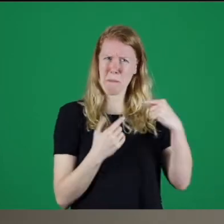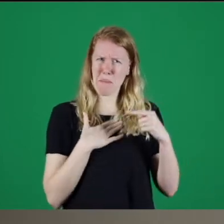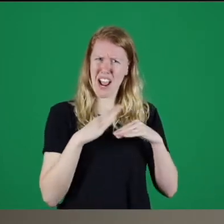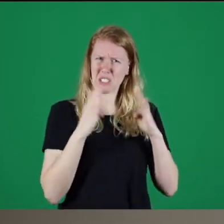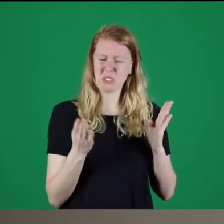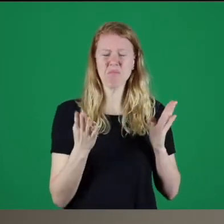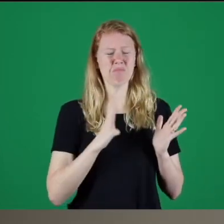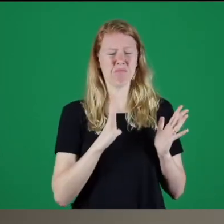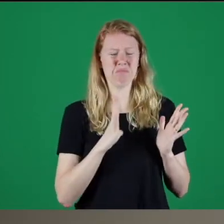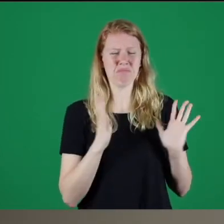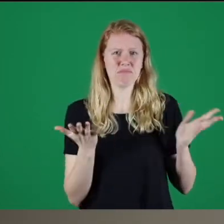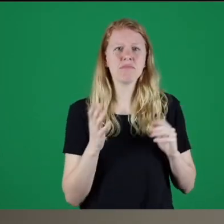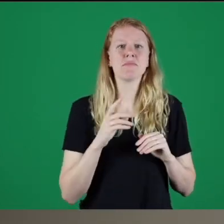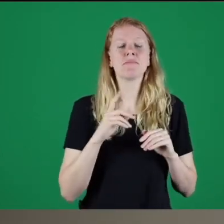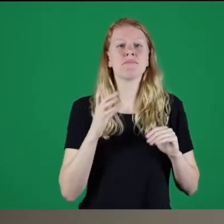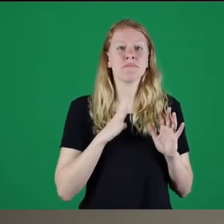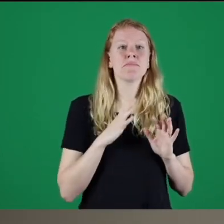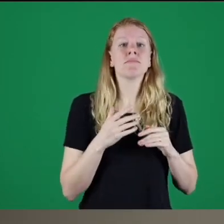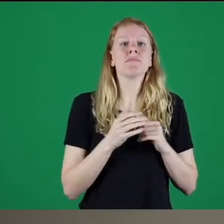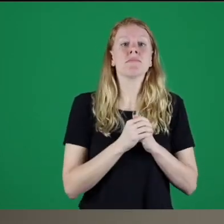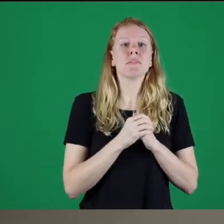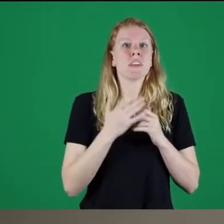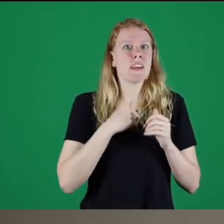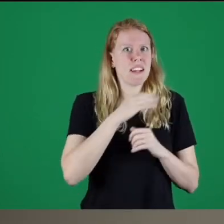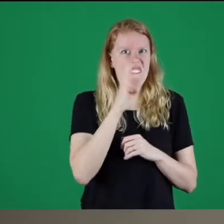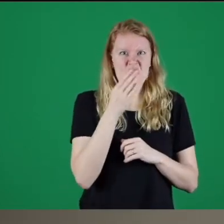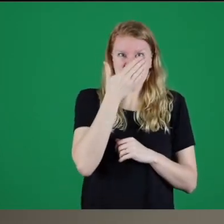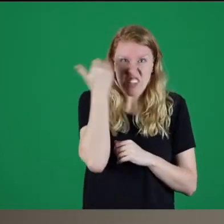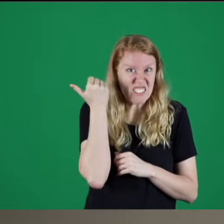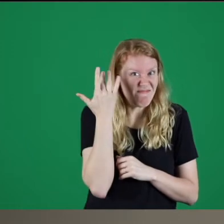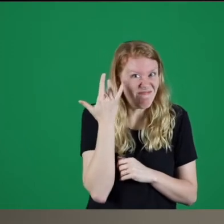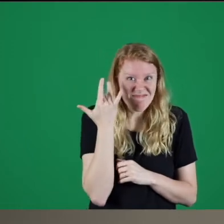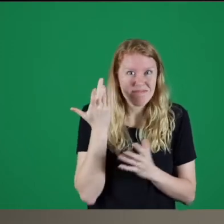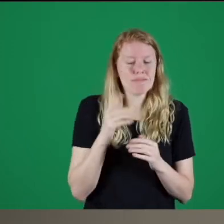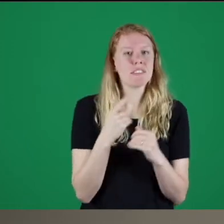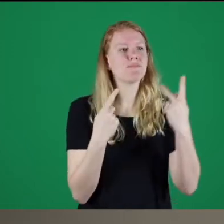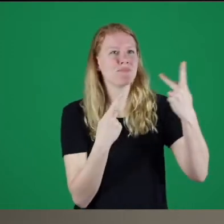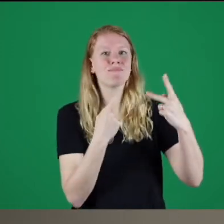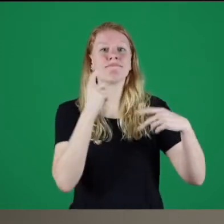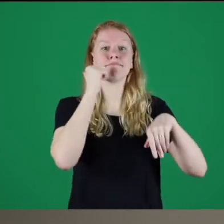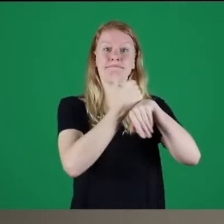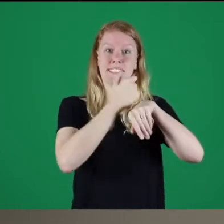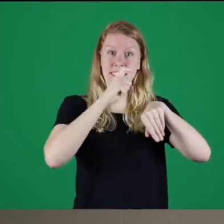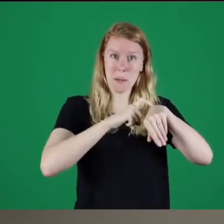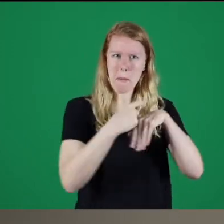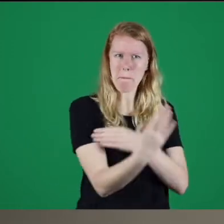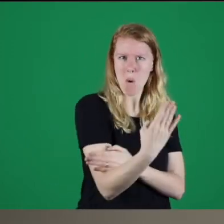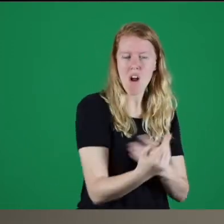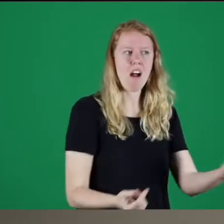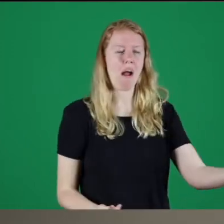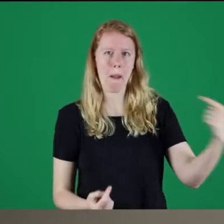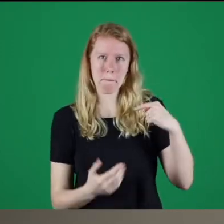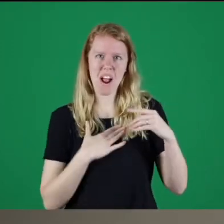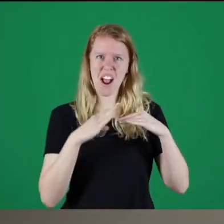will forget this. This is one of the most valuable lessons I've ever learned in my life. We set up a date. It was a morning that he was going to come to my room.